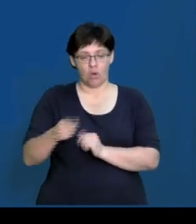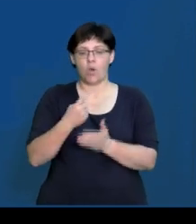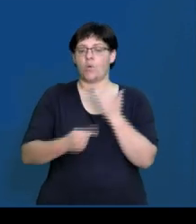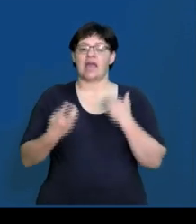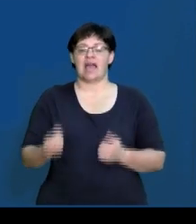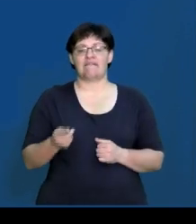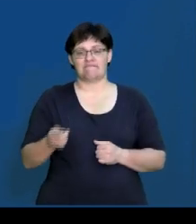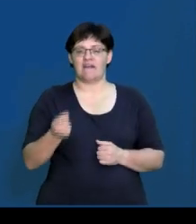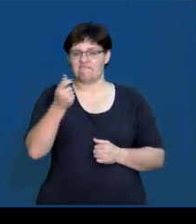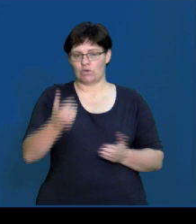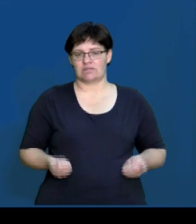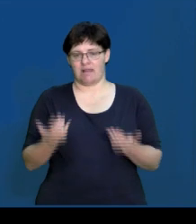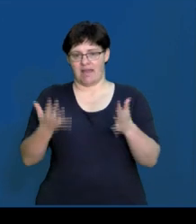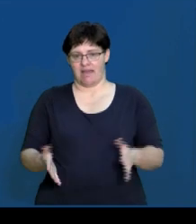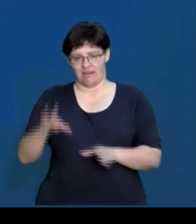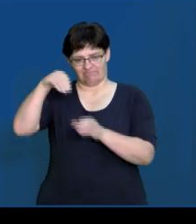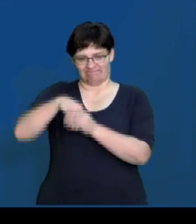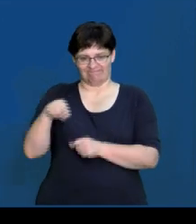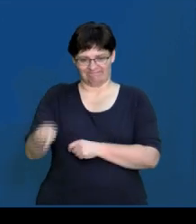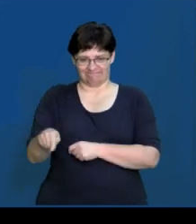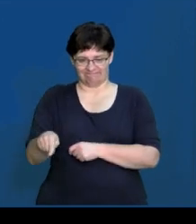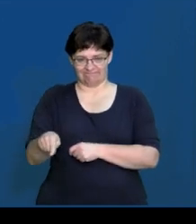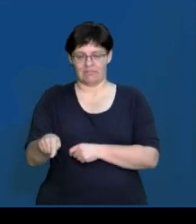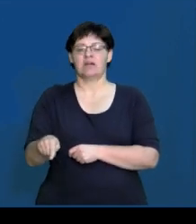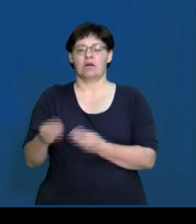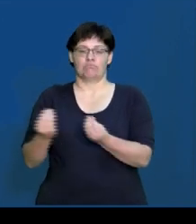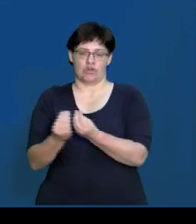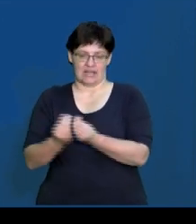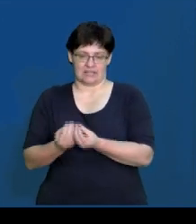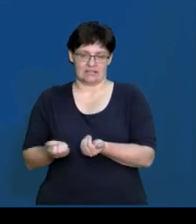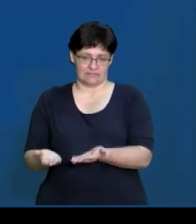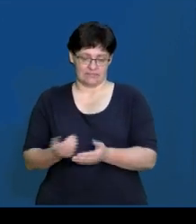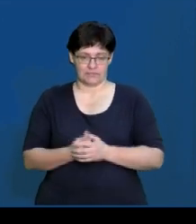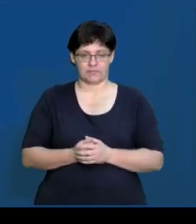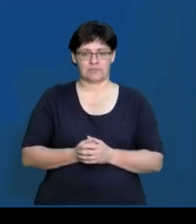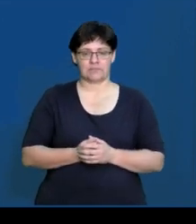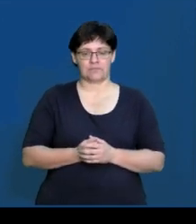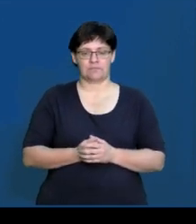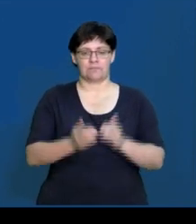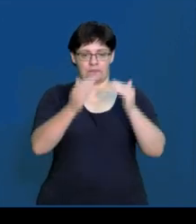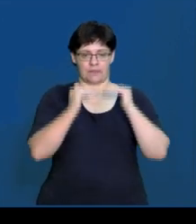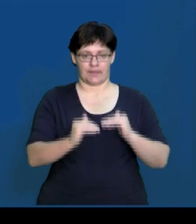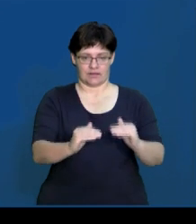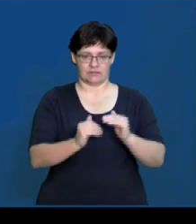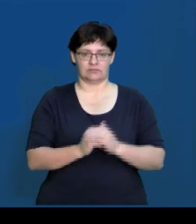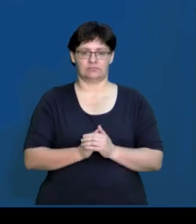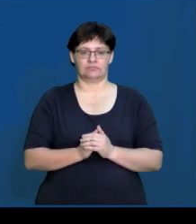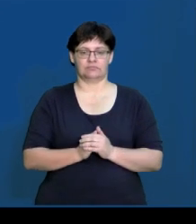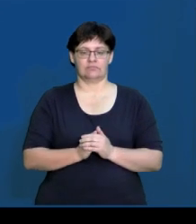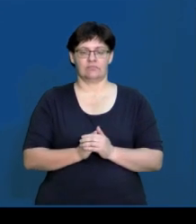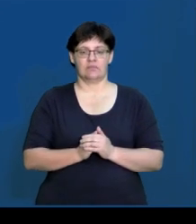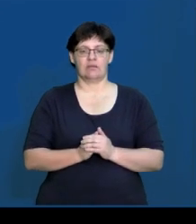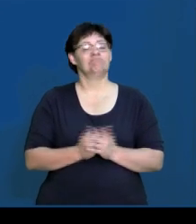in oligopoly, we only have few suppliers manufacturing that particular product. Let's move on